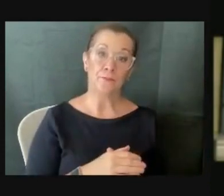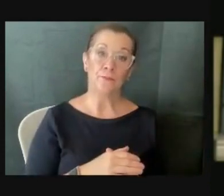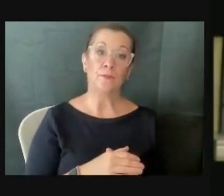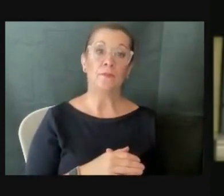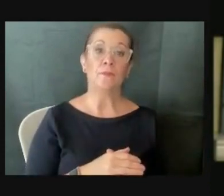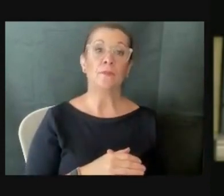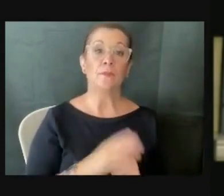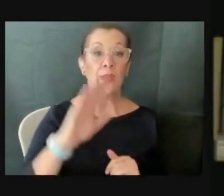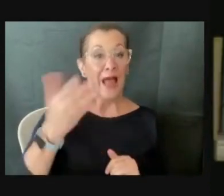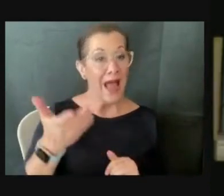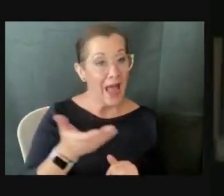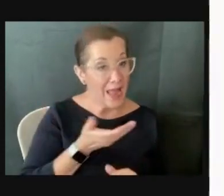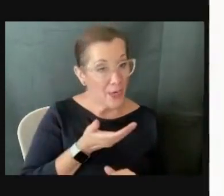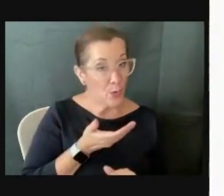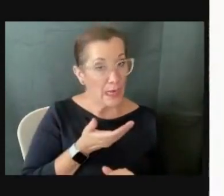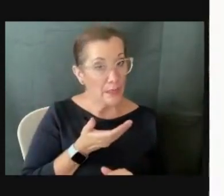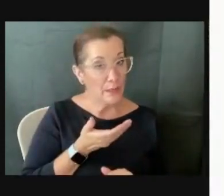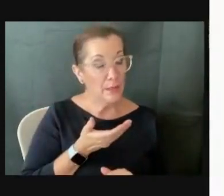Having